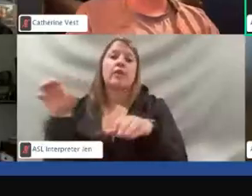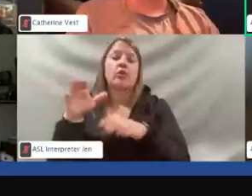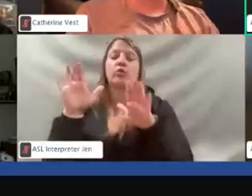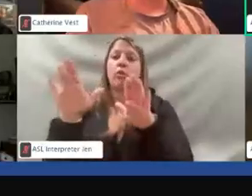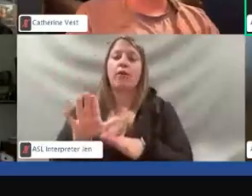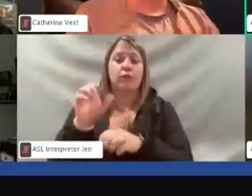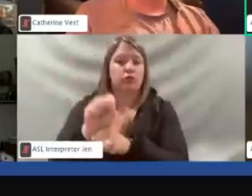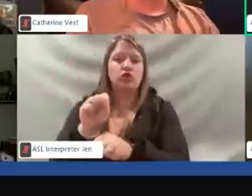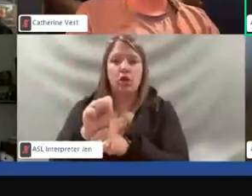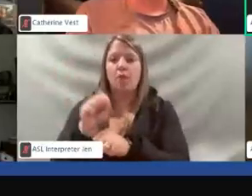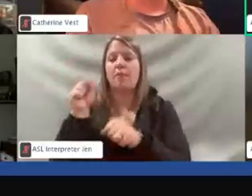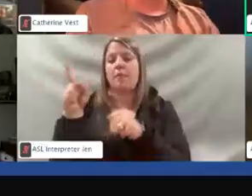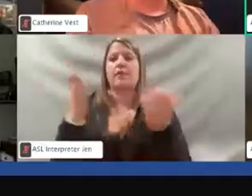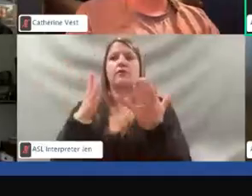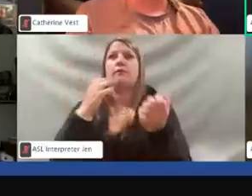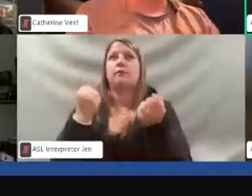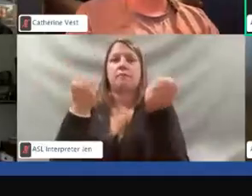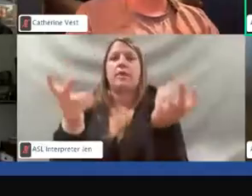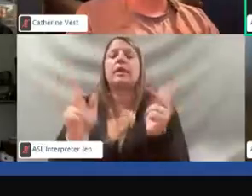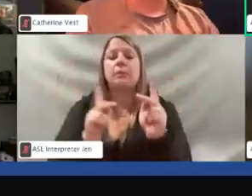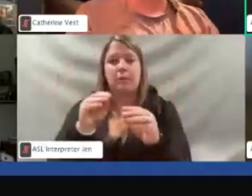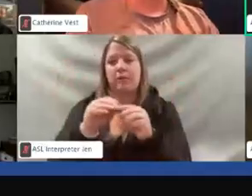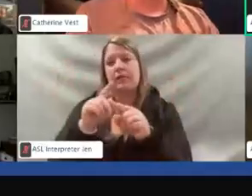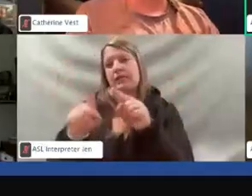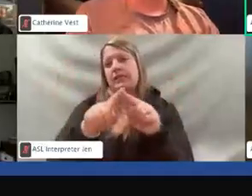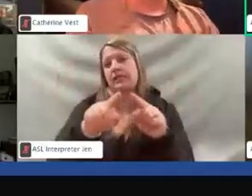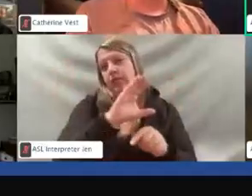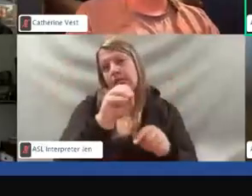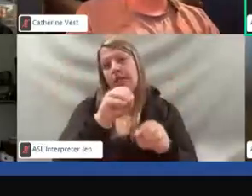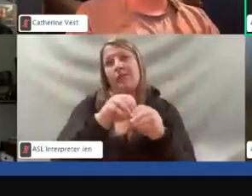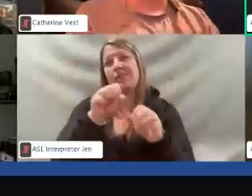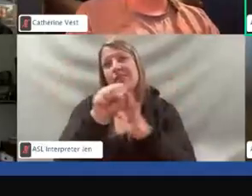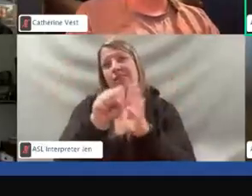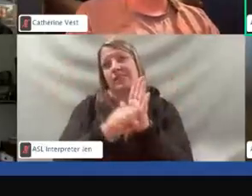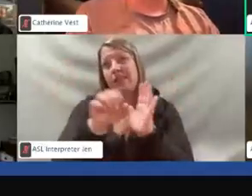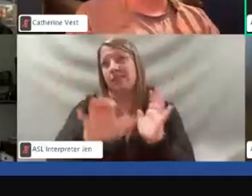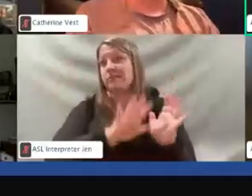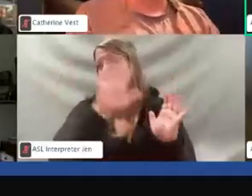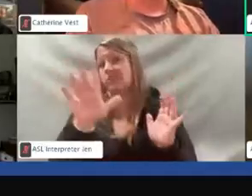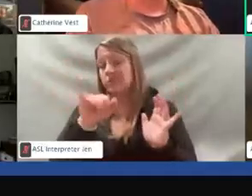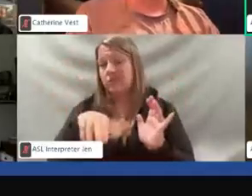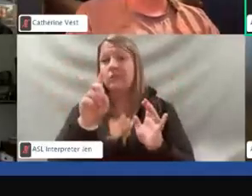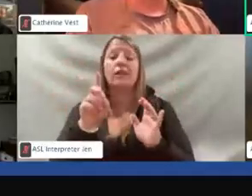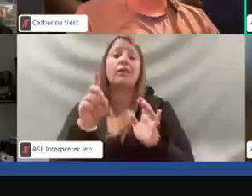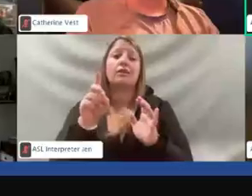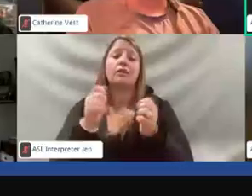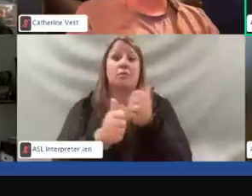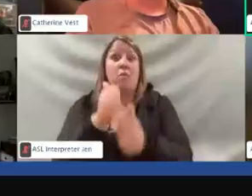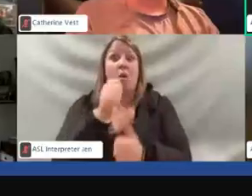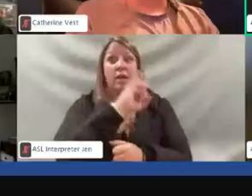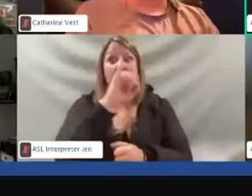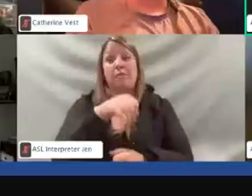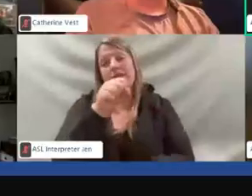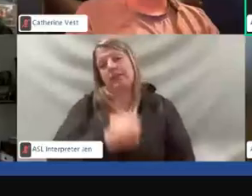job, and they serve many people in multiple counties throughout the state, mostly Indianapolis